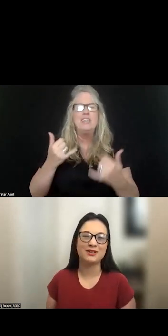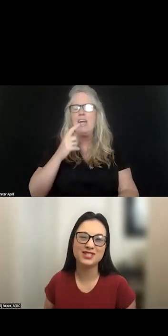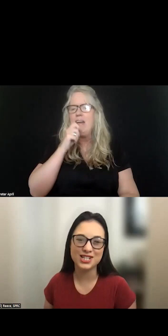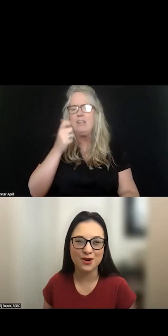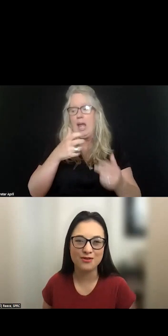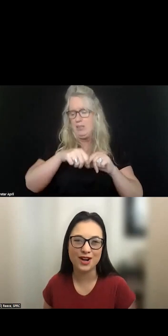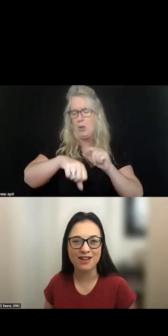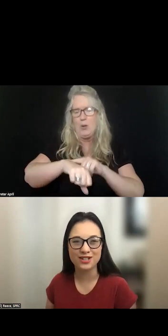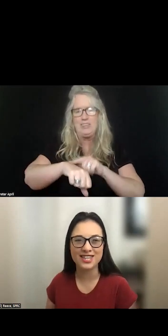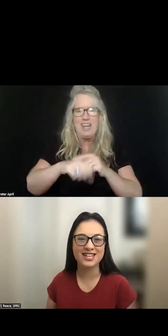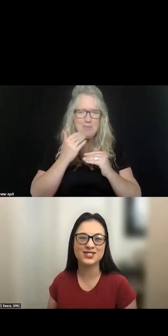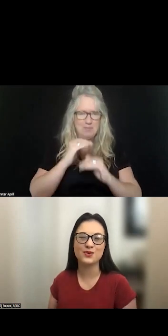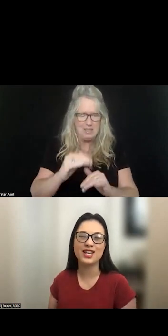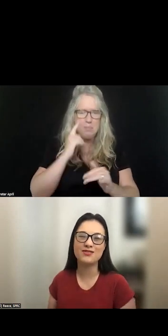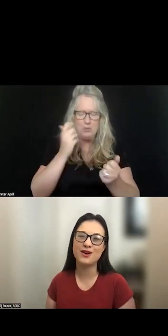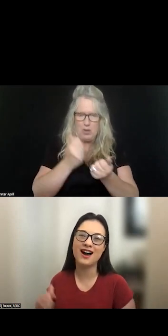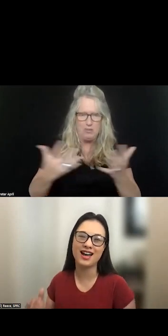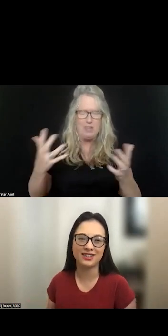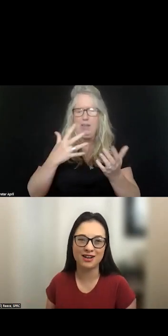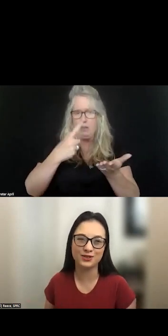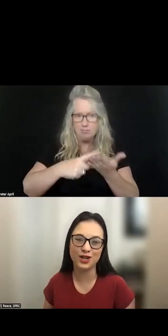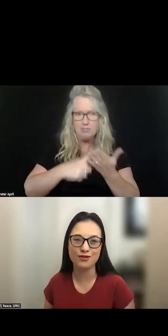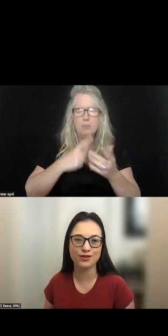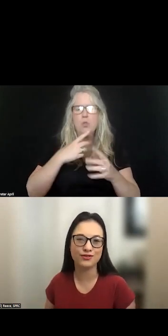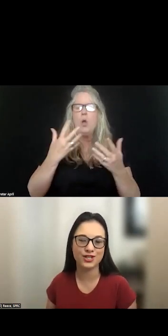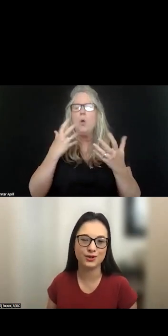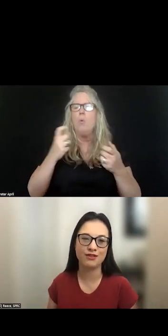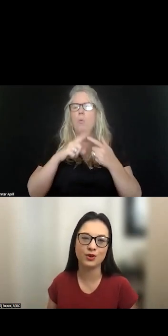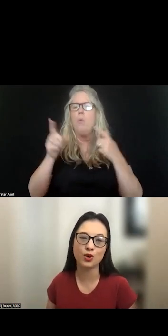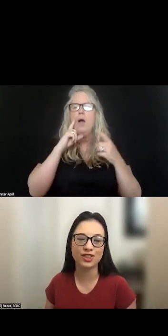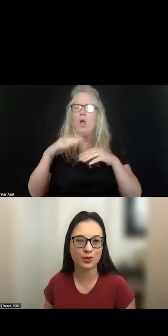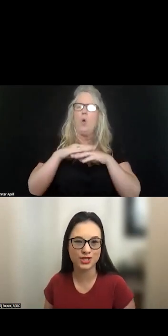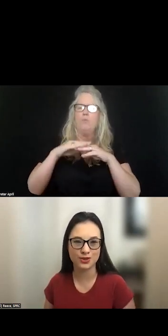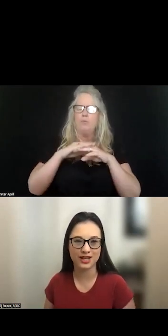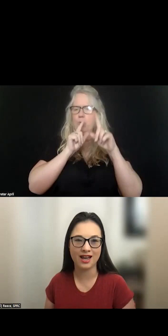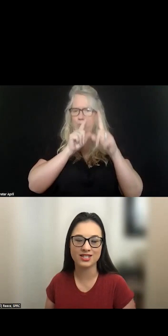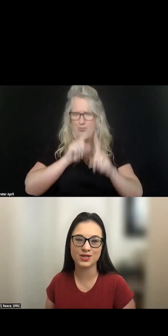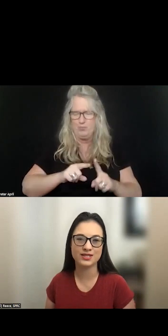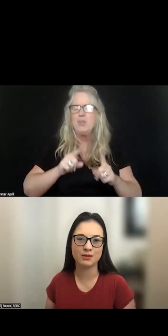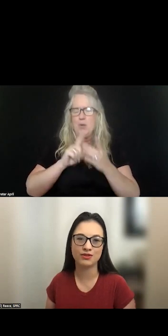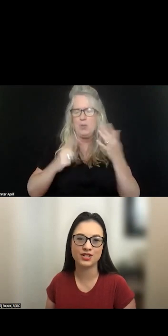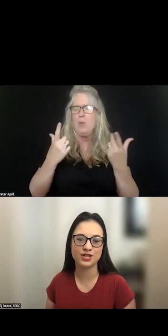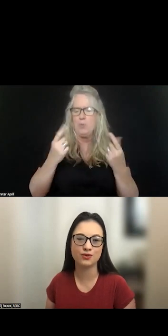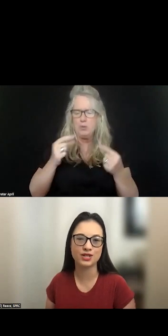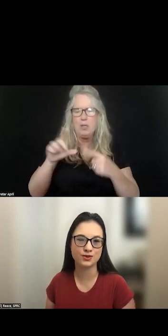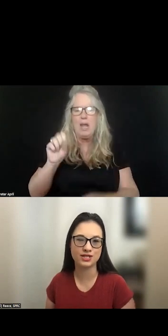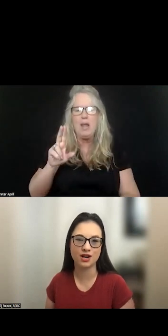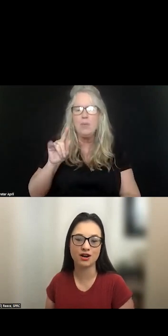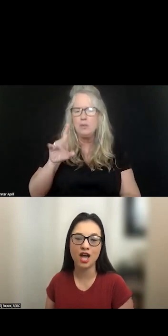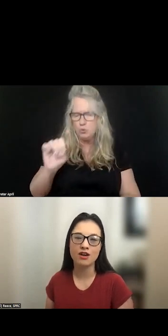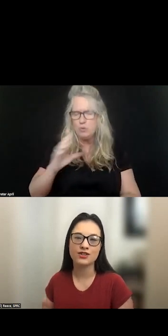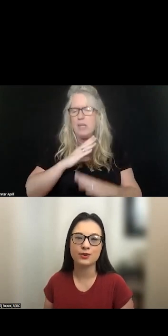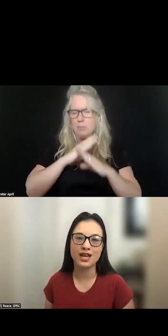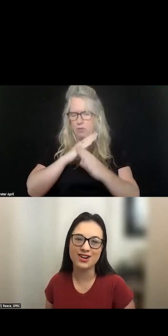of time to go over everything, so I want to give you a high-level overview of the work that we're doing at the Suicide Prevention Resource